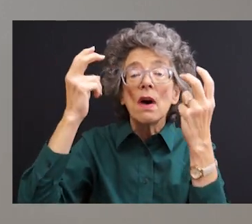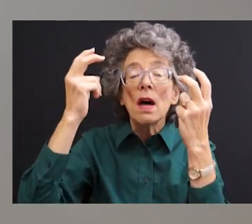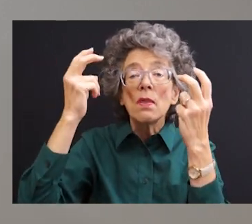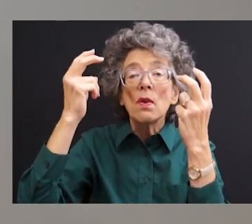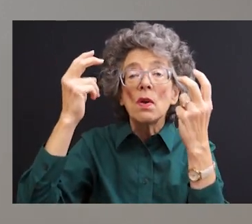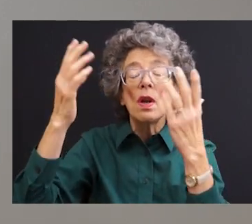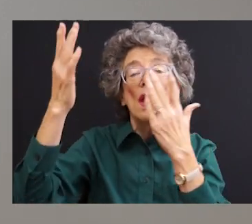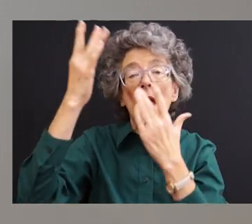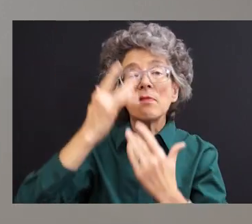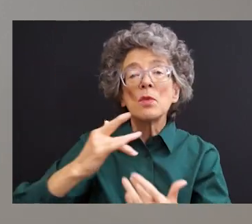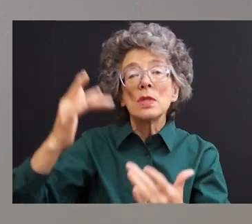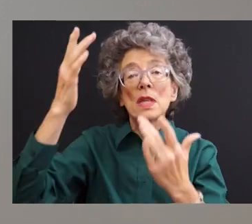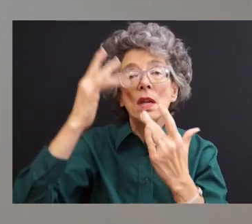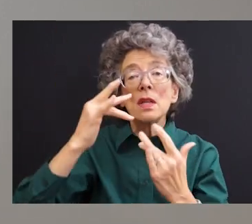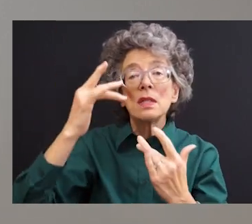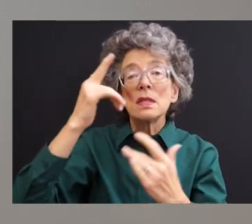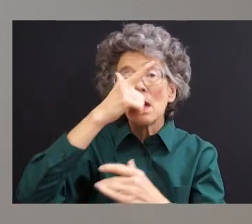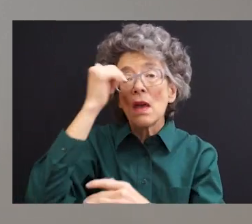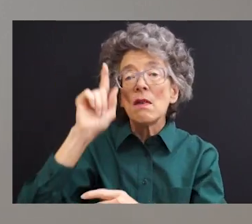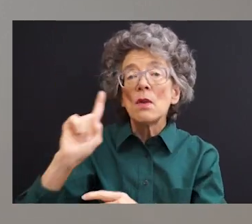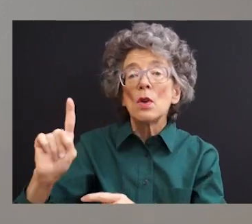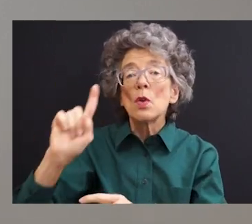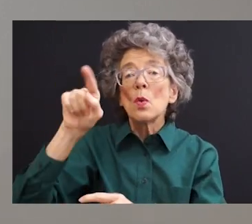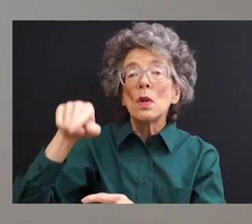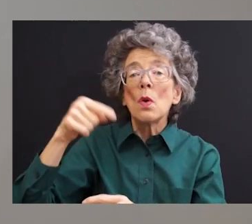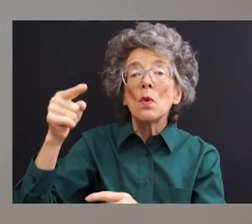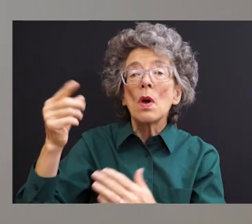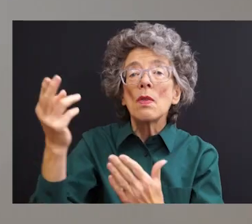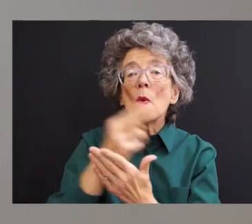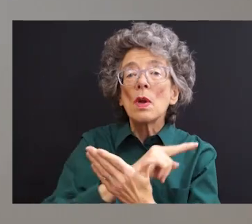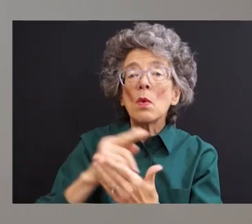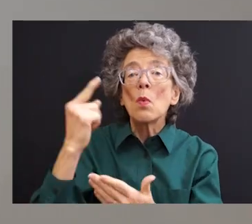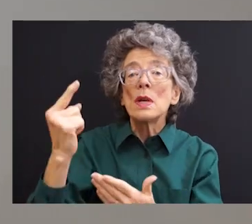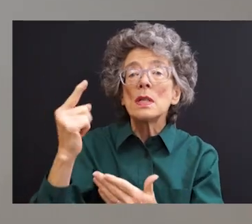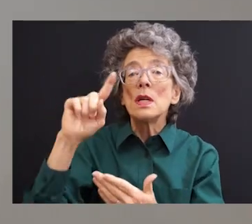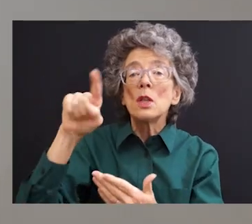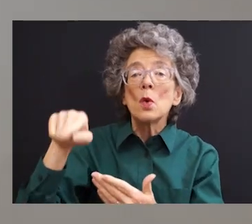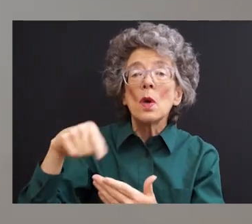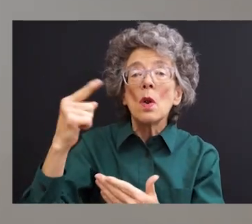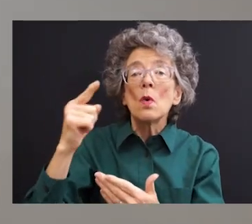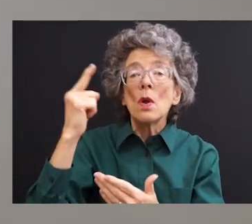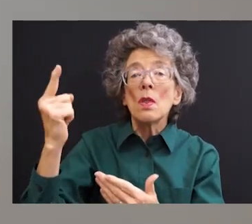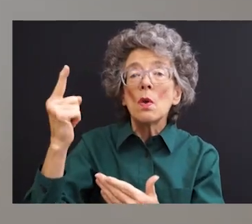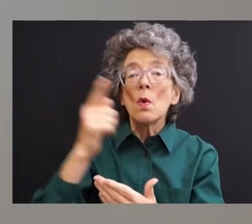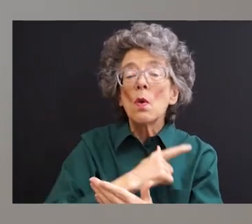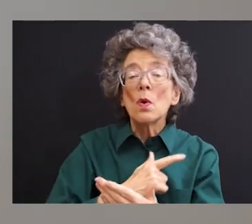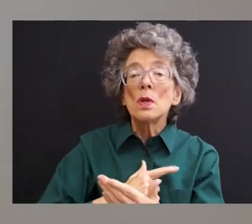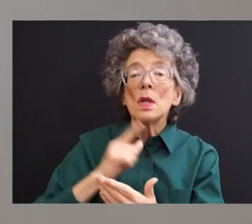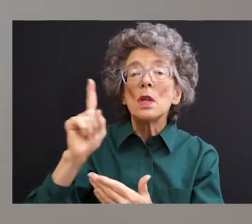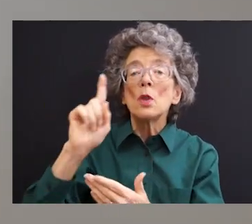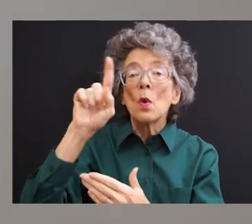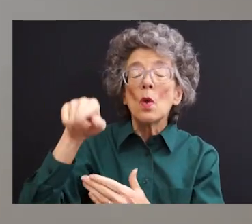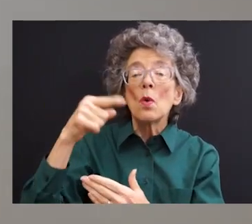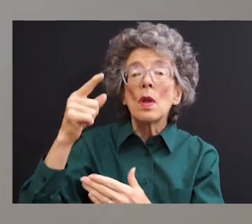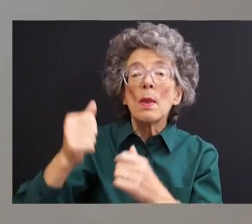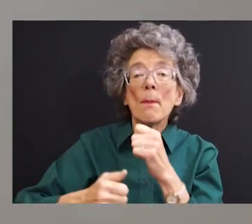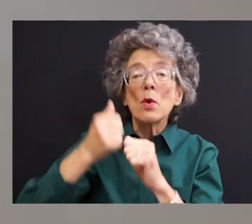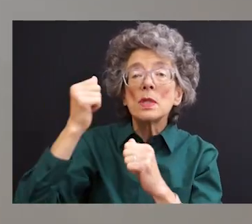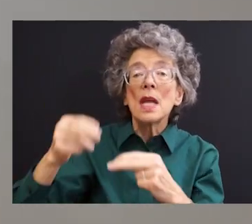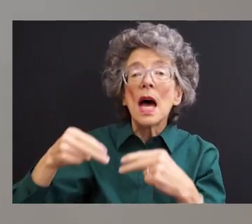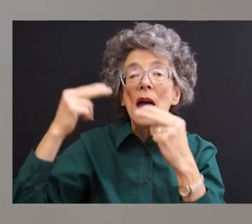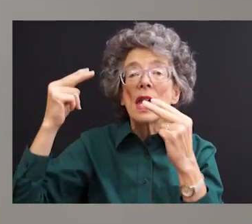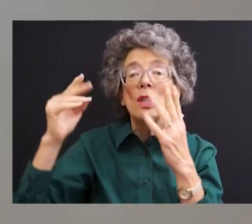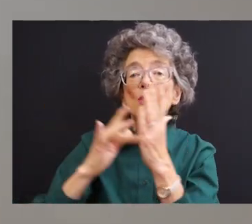Father, have mercy on us. For you alone are the Holy One, you alone are the Lord, you alone are the Most